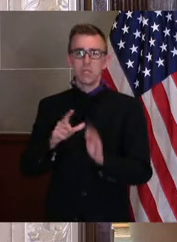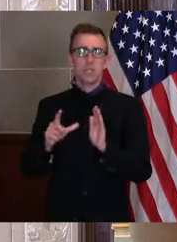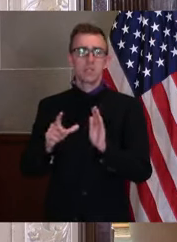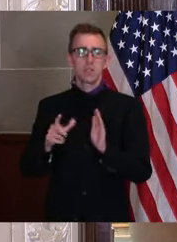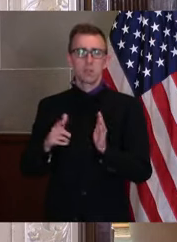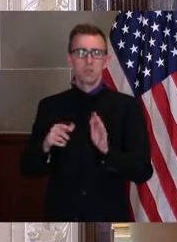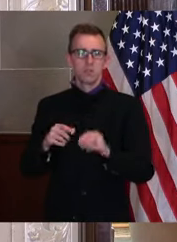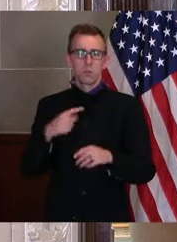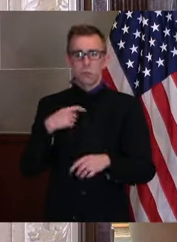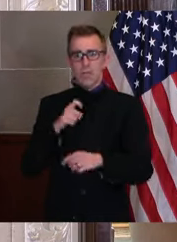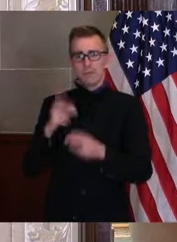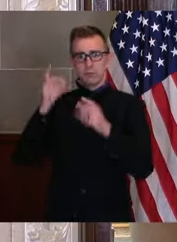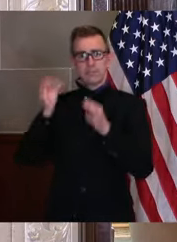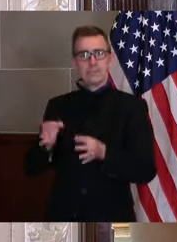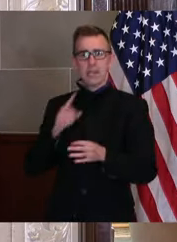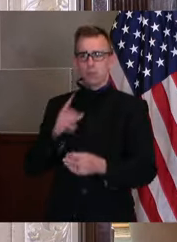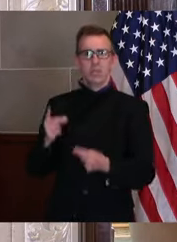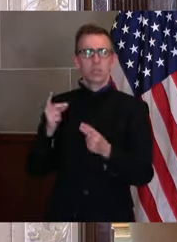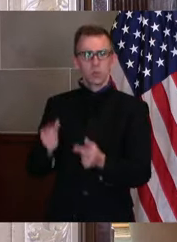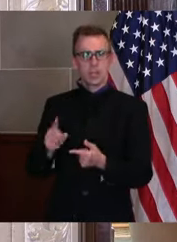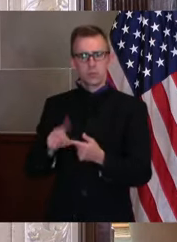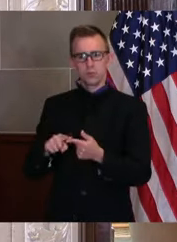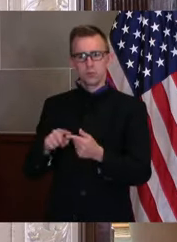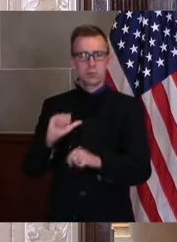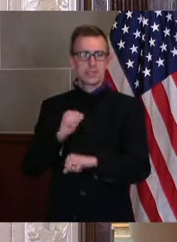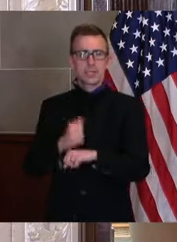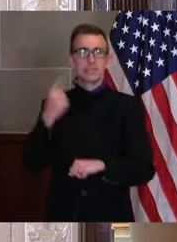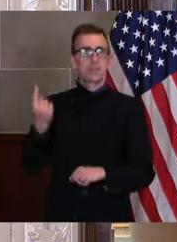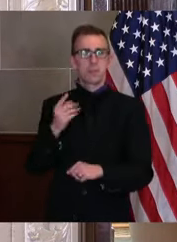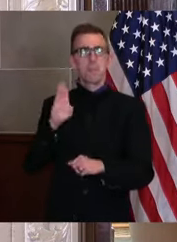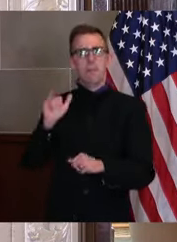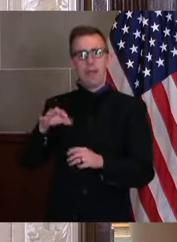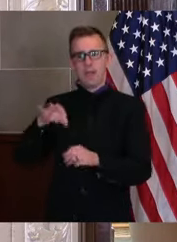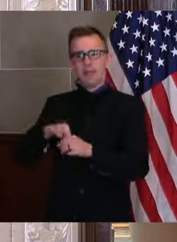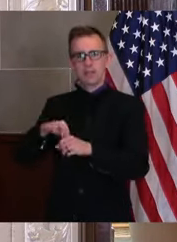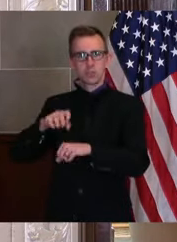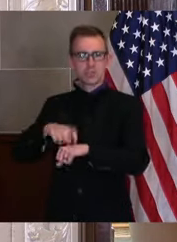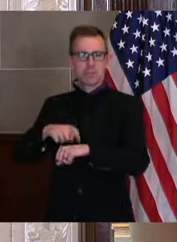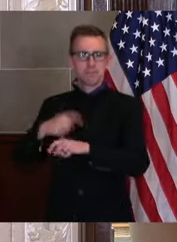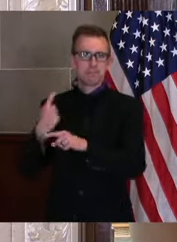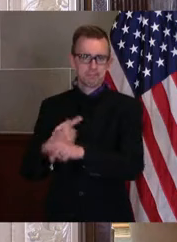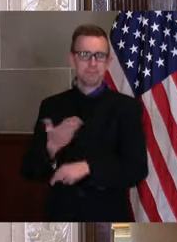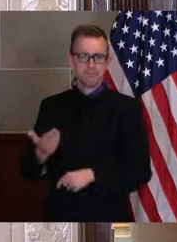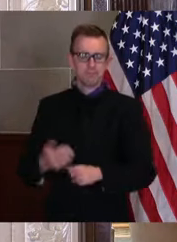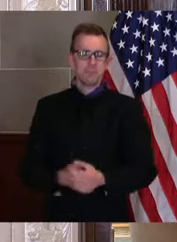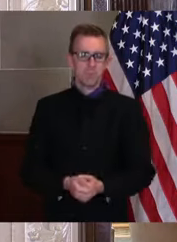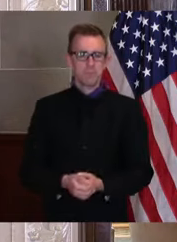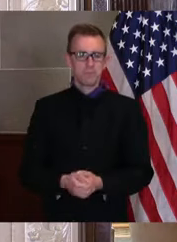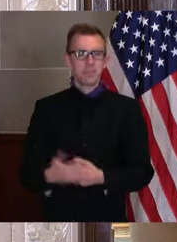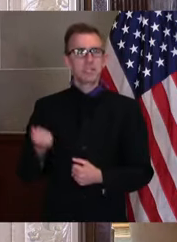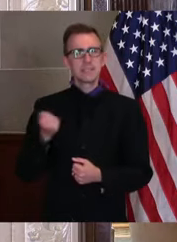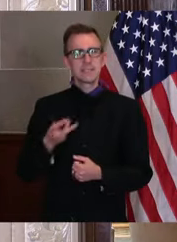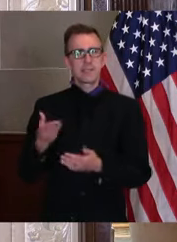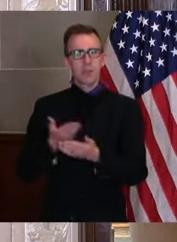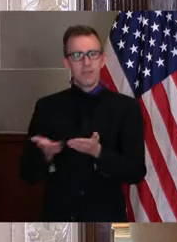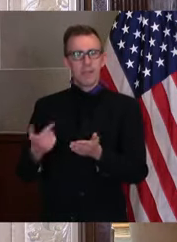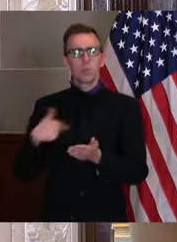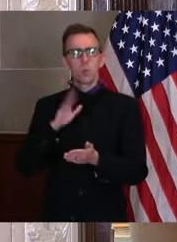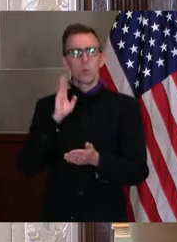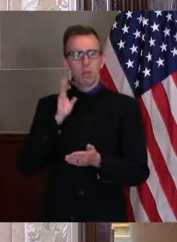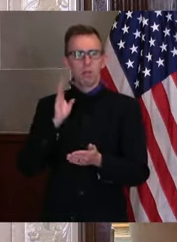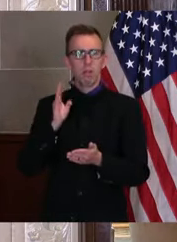make a decision on that one pretty quick to even implement it by the election time to do that. So there's several things out there. We'll be